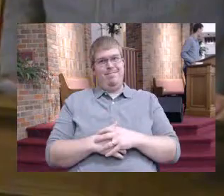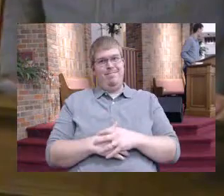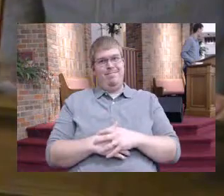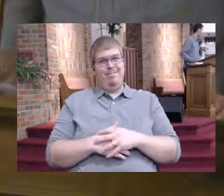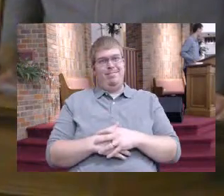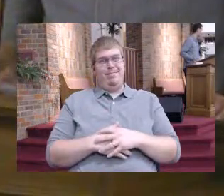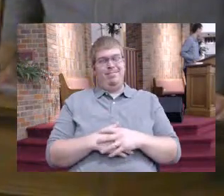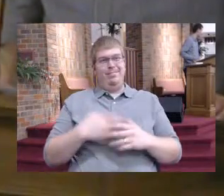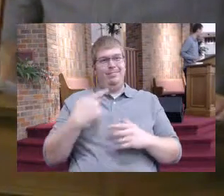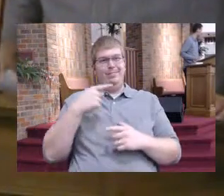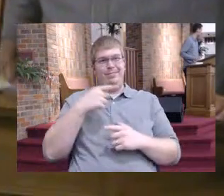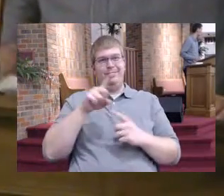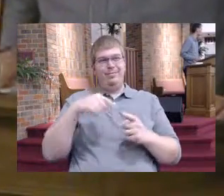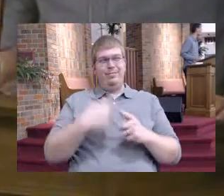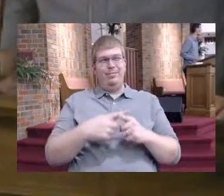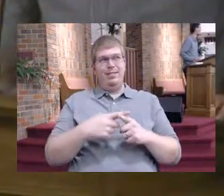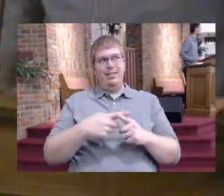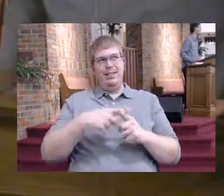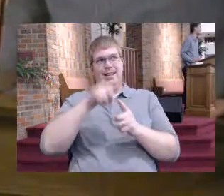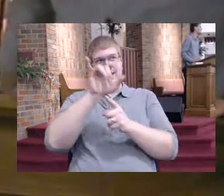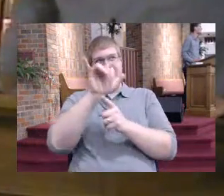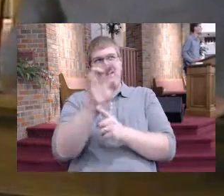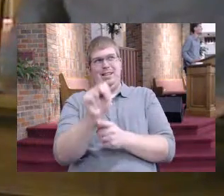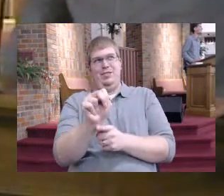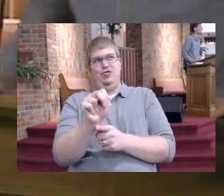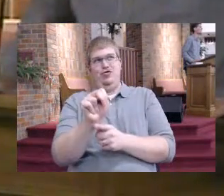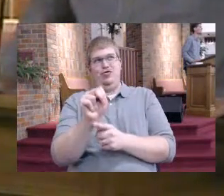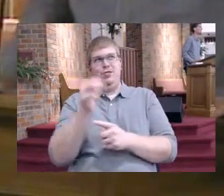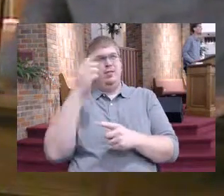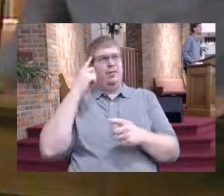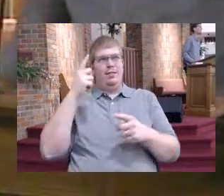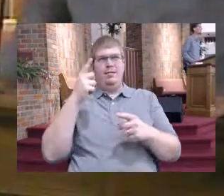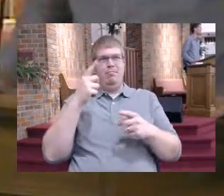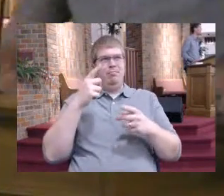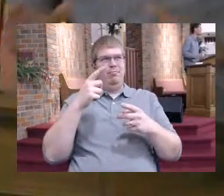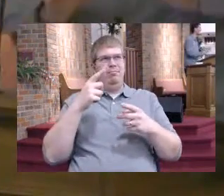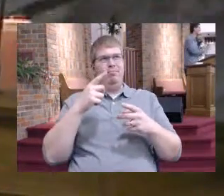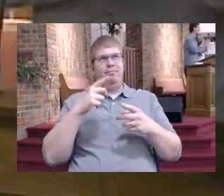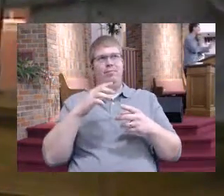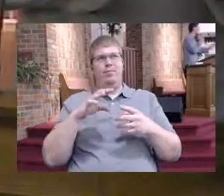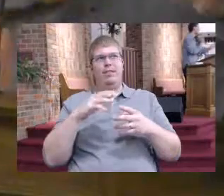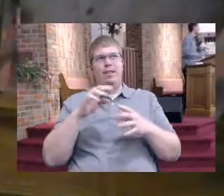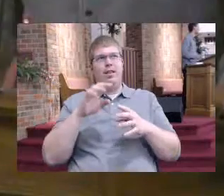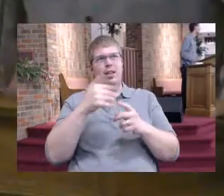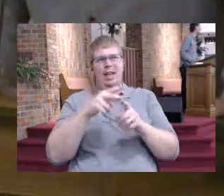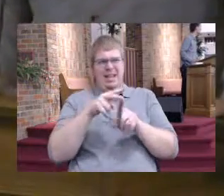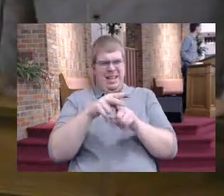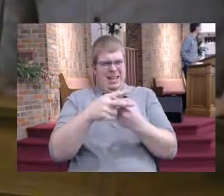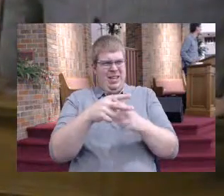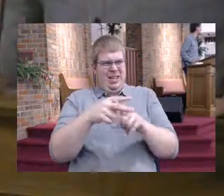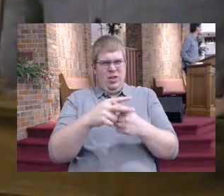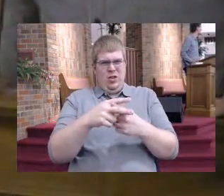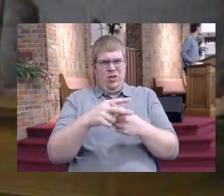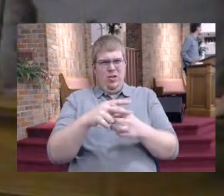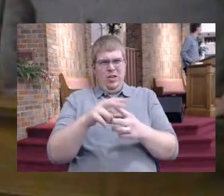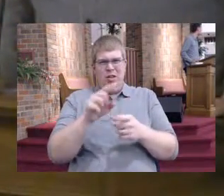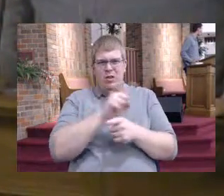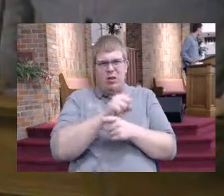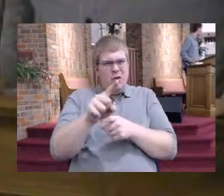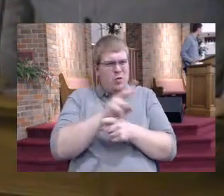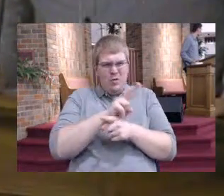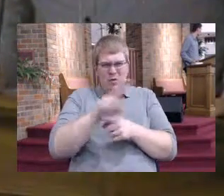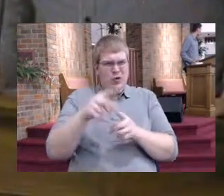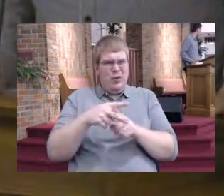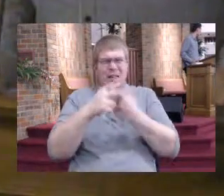This was back in January, I think just the first or second week that we had started. January is part of the rainy season in